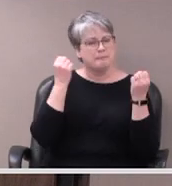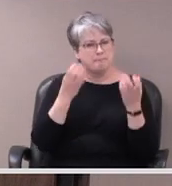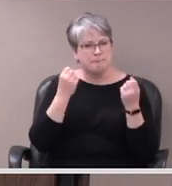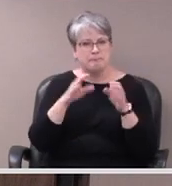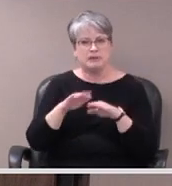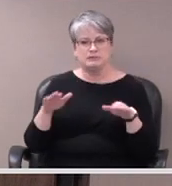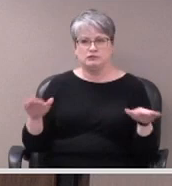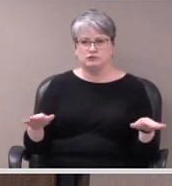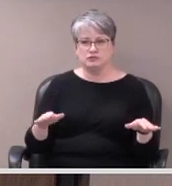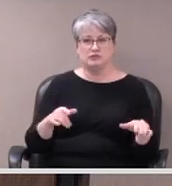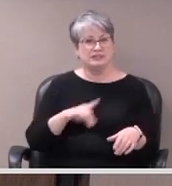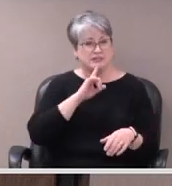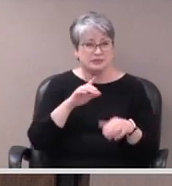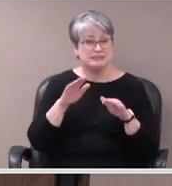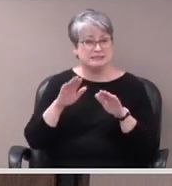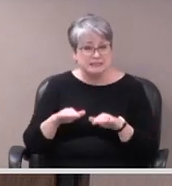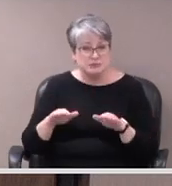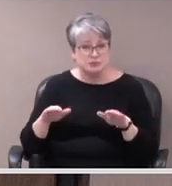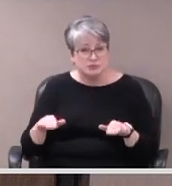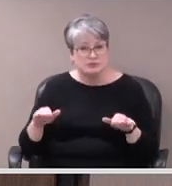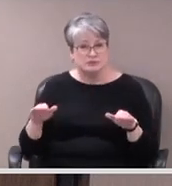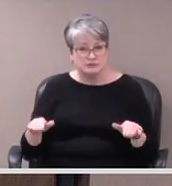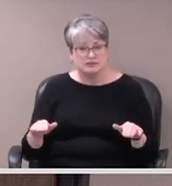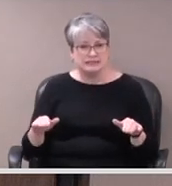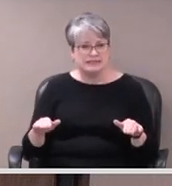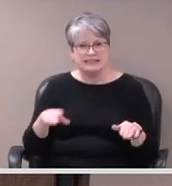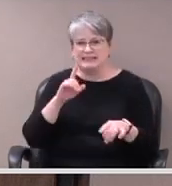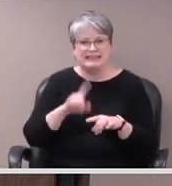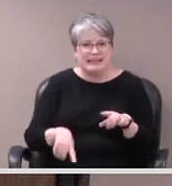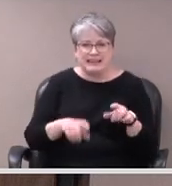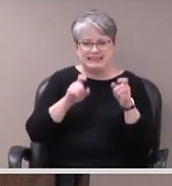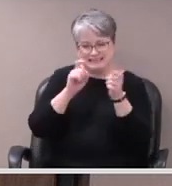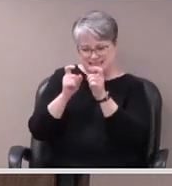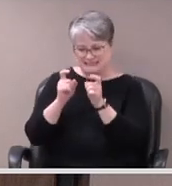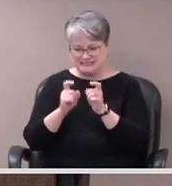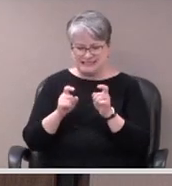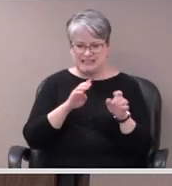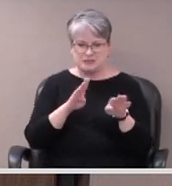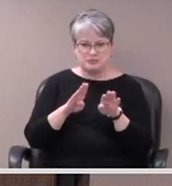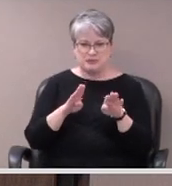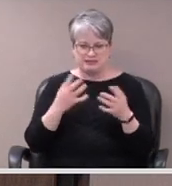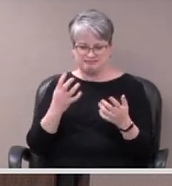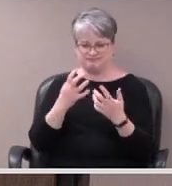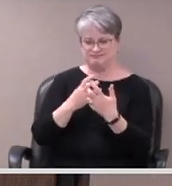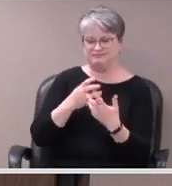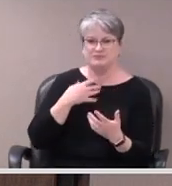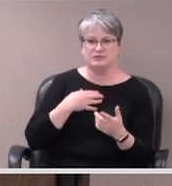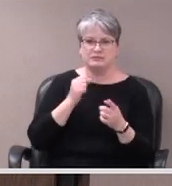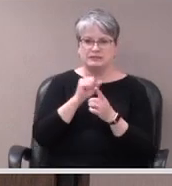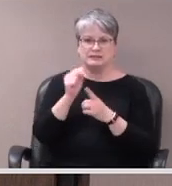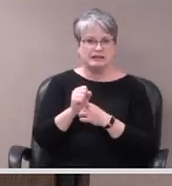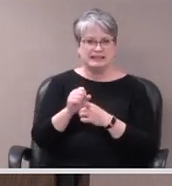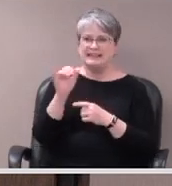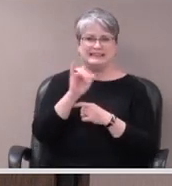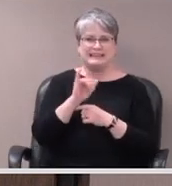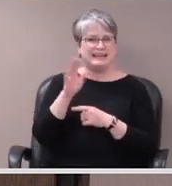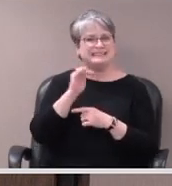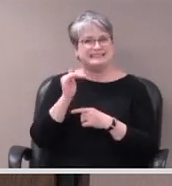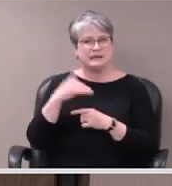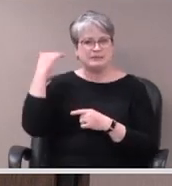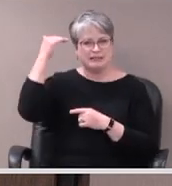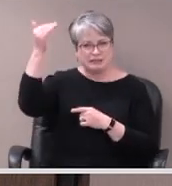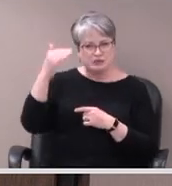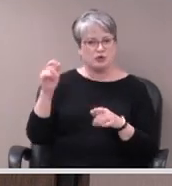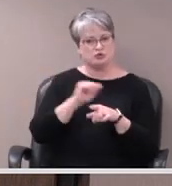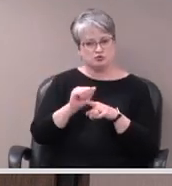children are children. They can't mold their behavior due to a situation. They can't act the way that I can act and be trained in the way